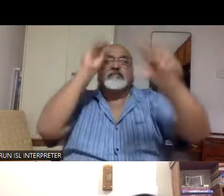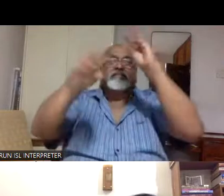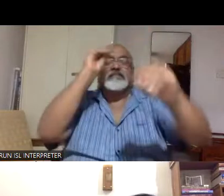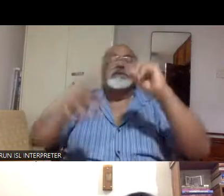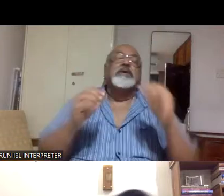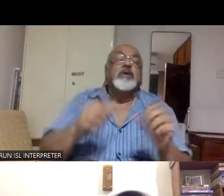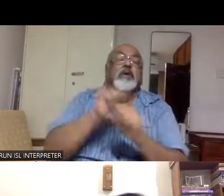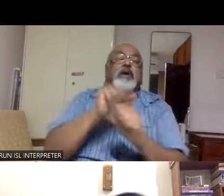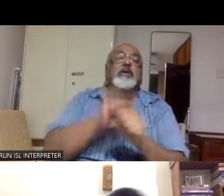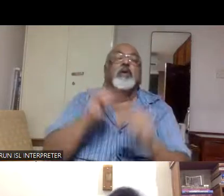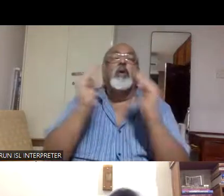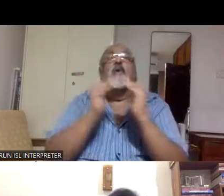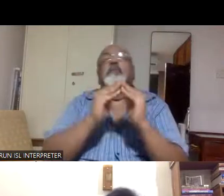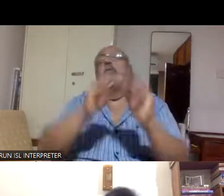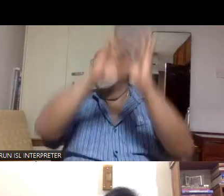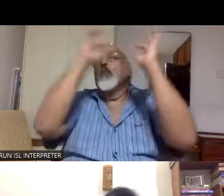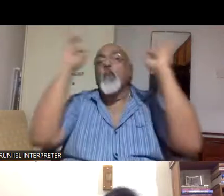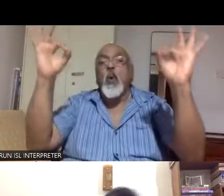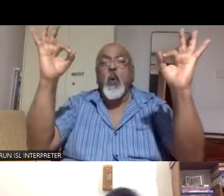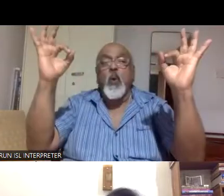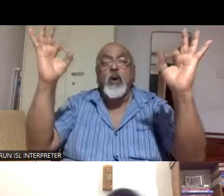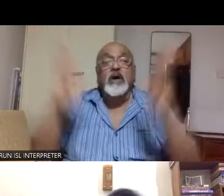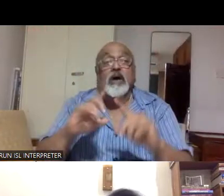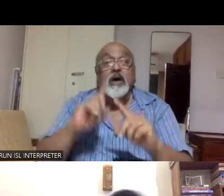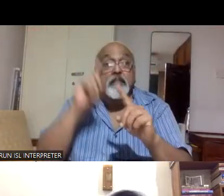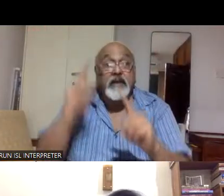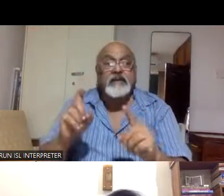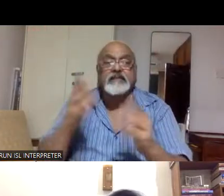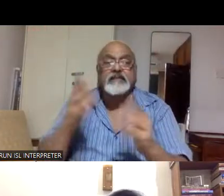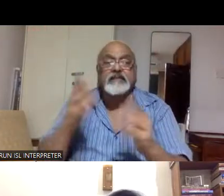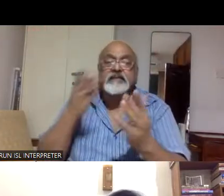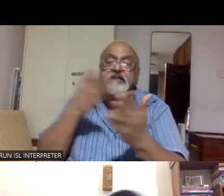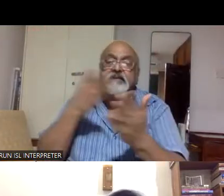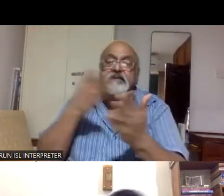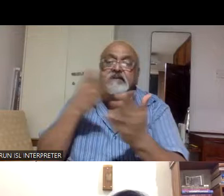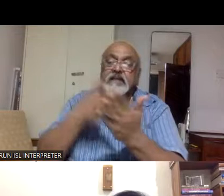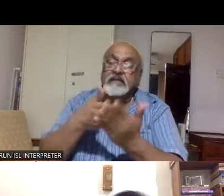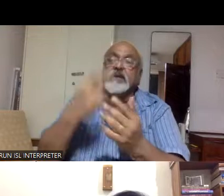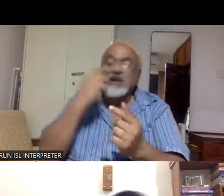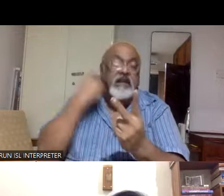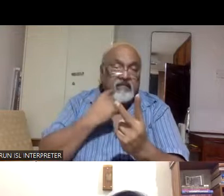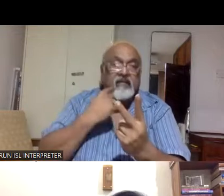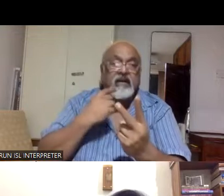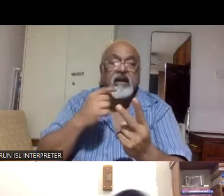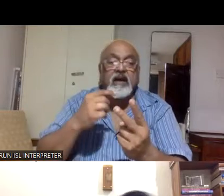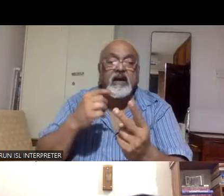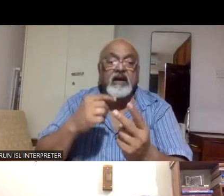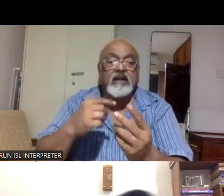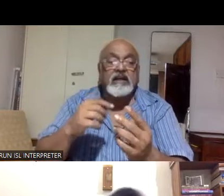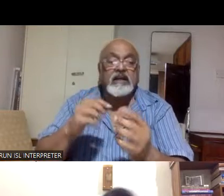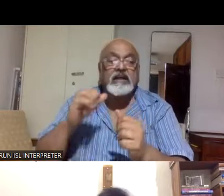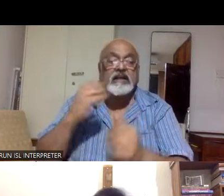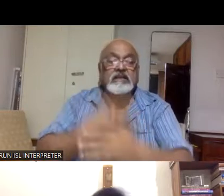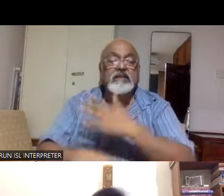working from home. This group of people with disabilities were a double disadvantage, lost their jobs, and even if